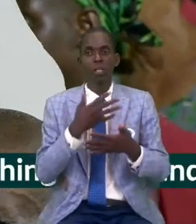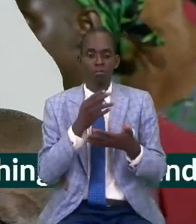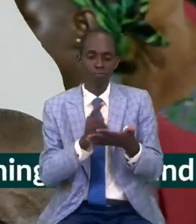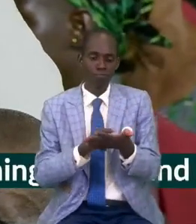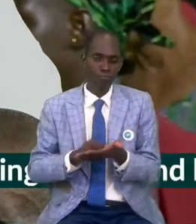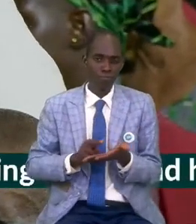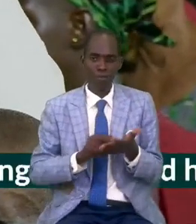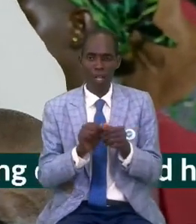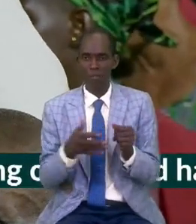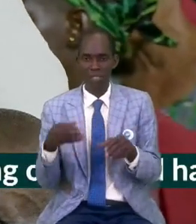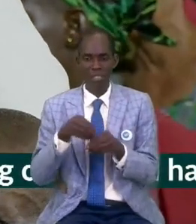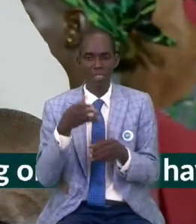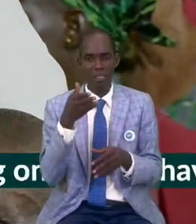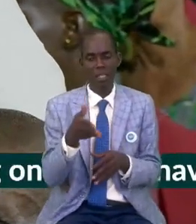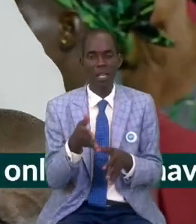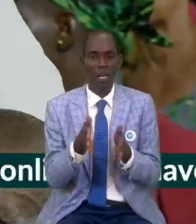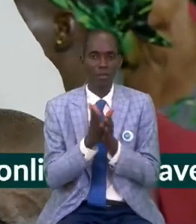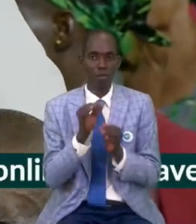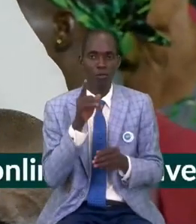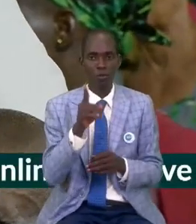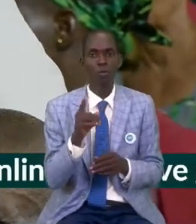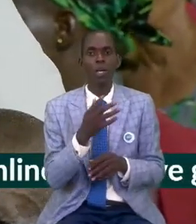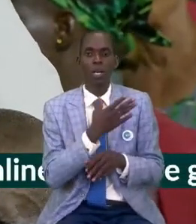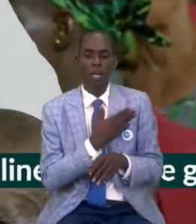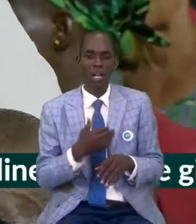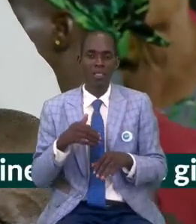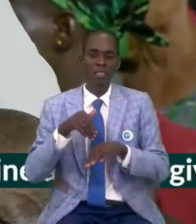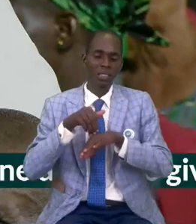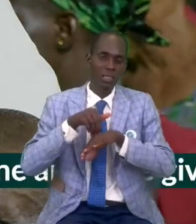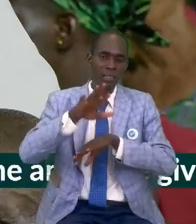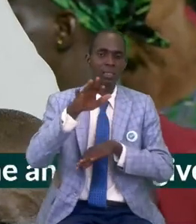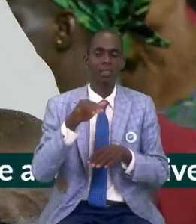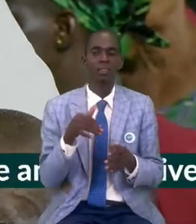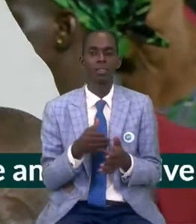your data correctly. We need your name. We need your phone number.